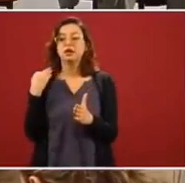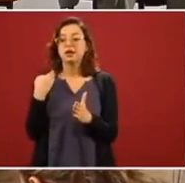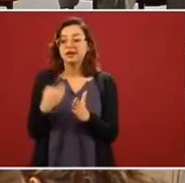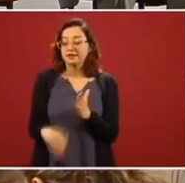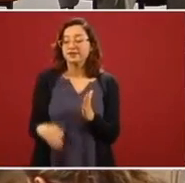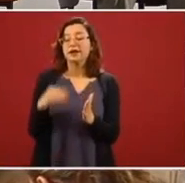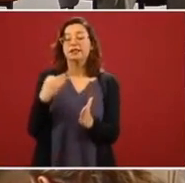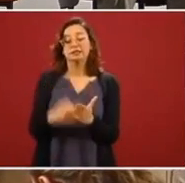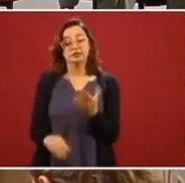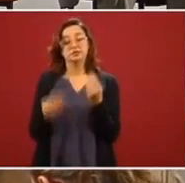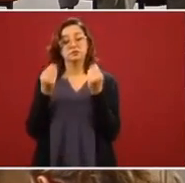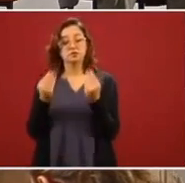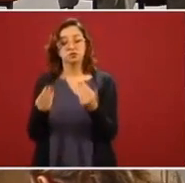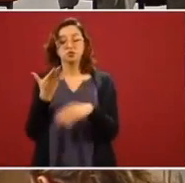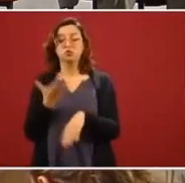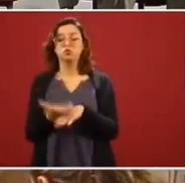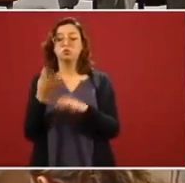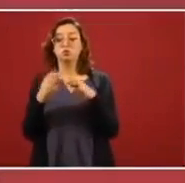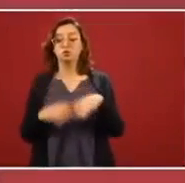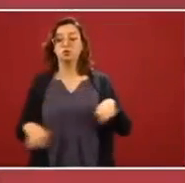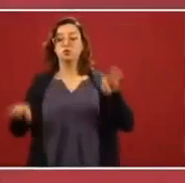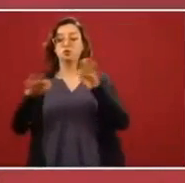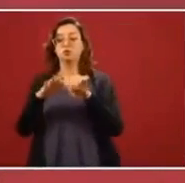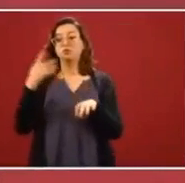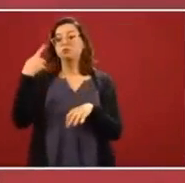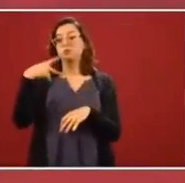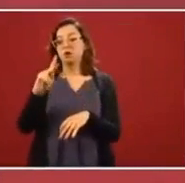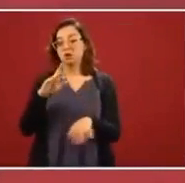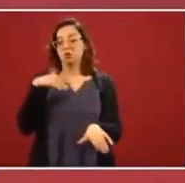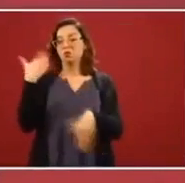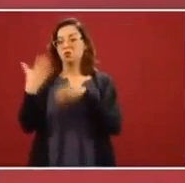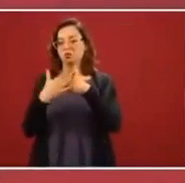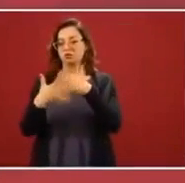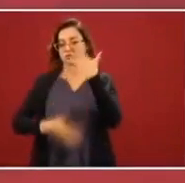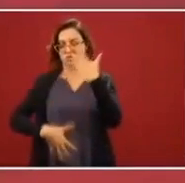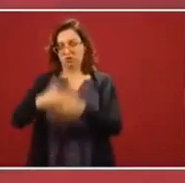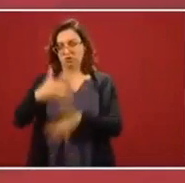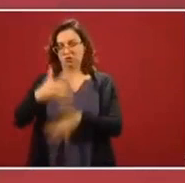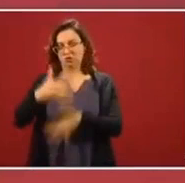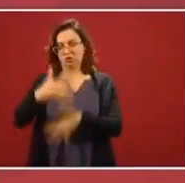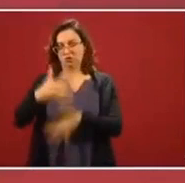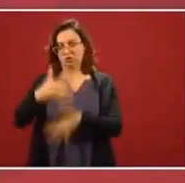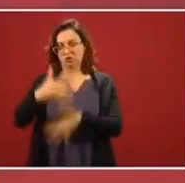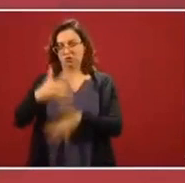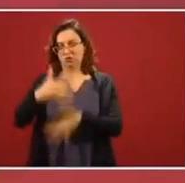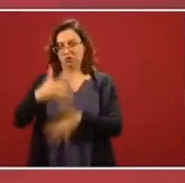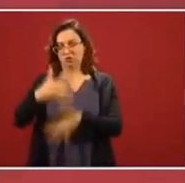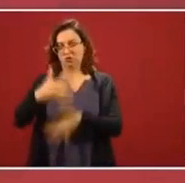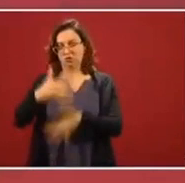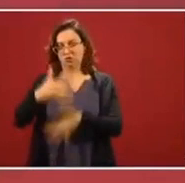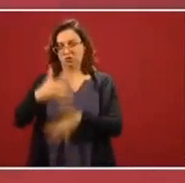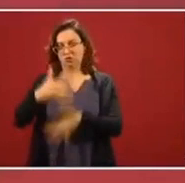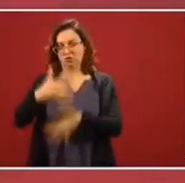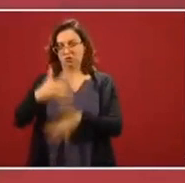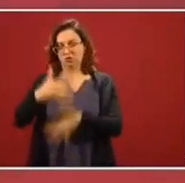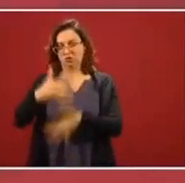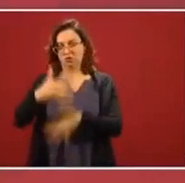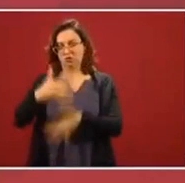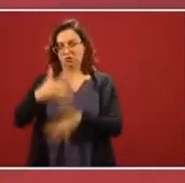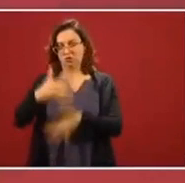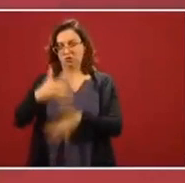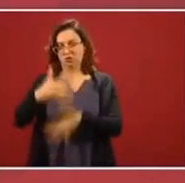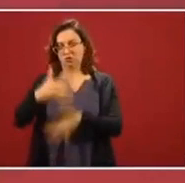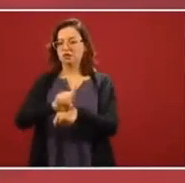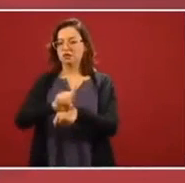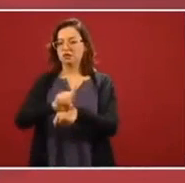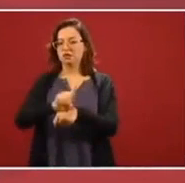más, pero sí, en 15 días, lo acepto, tenemos un planteamiento. In 15 days, we're going to be dealing